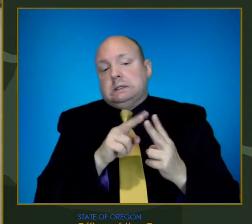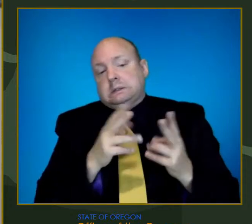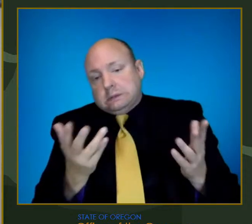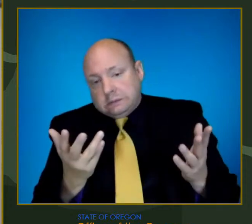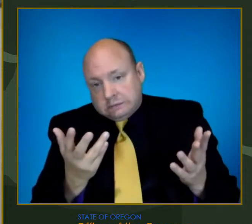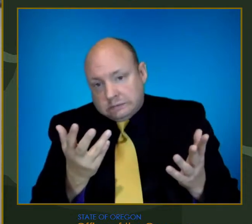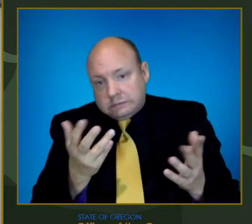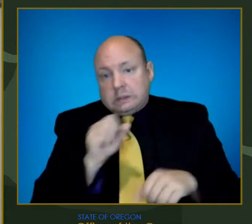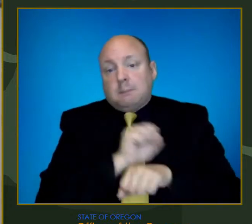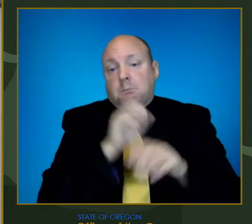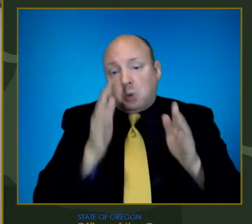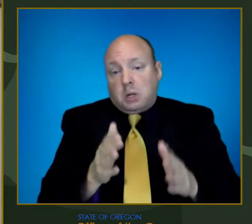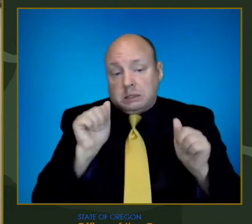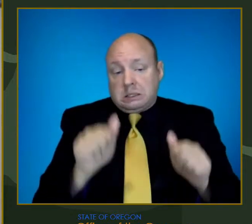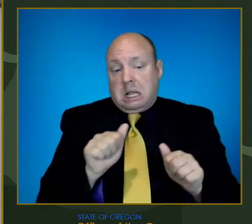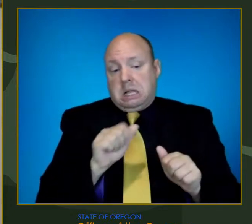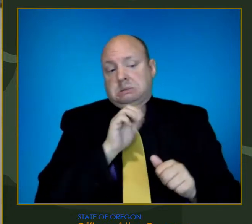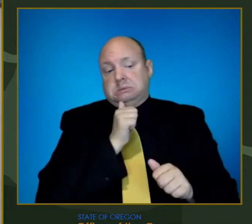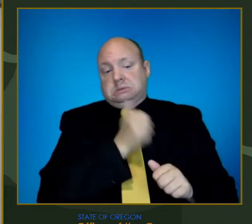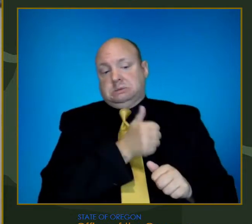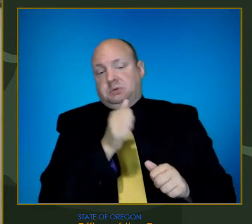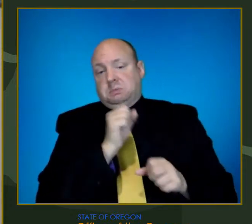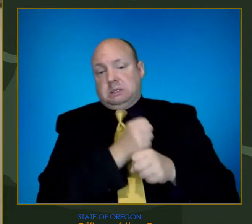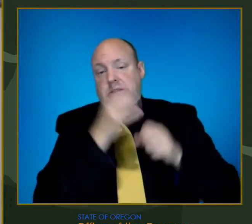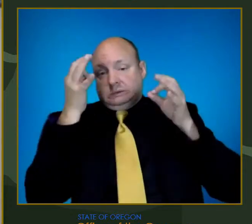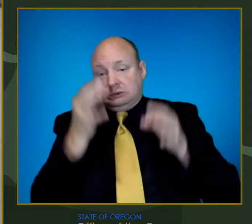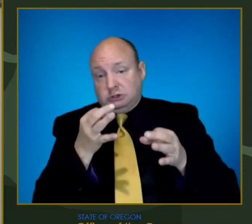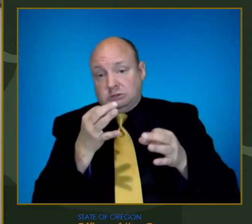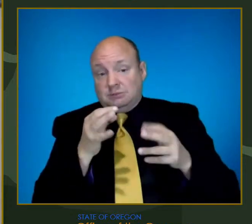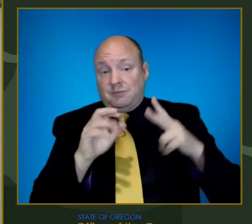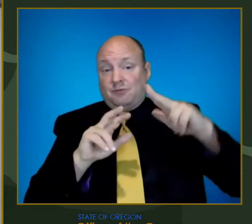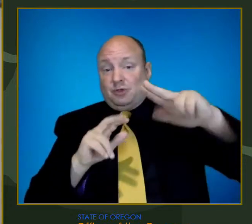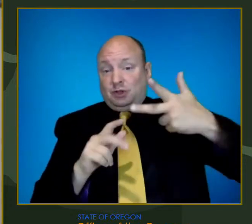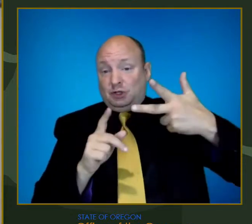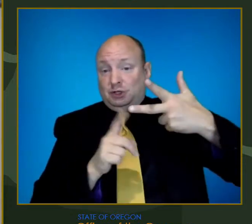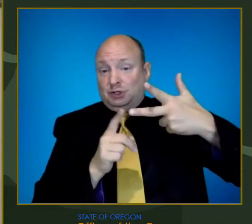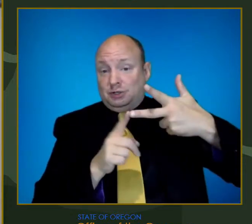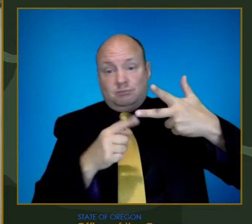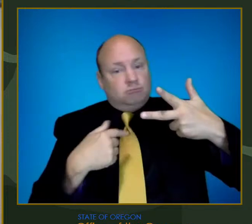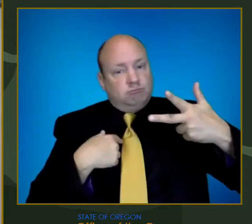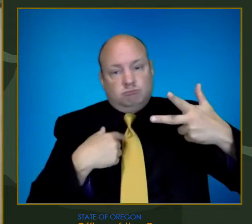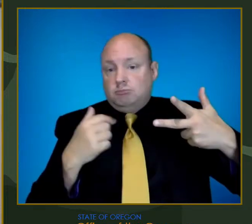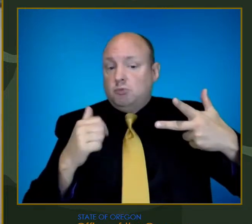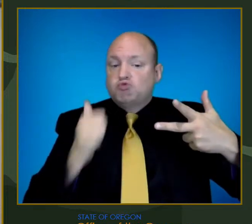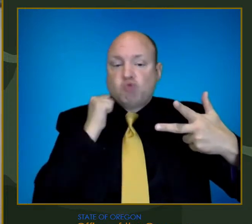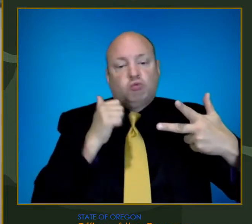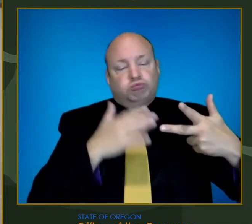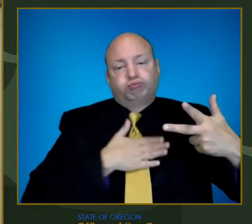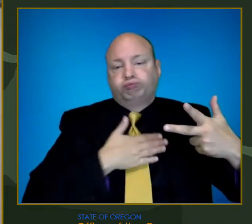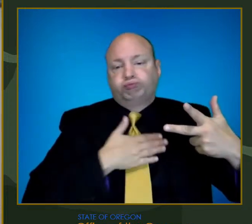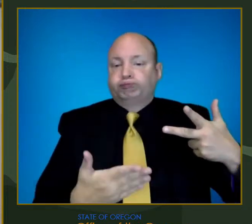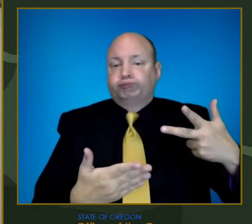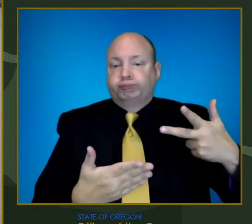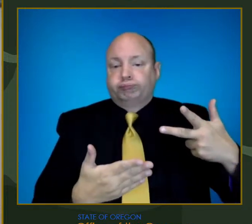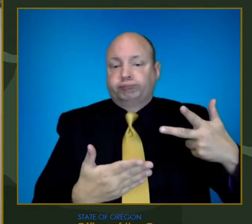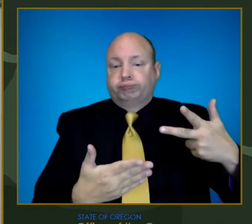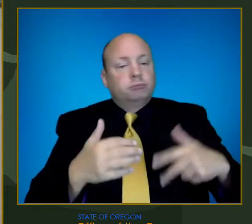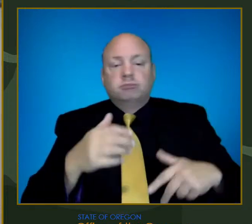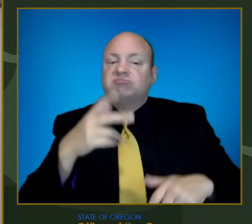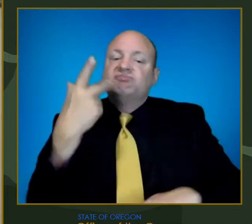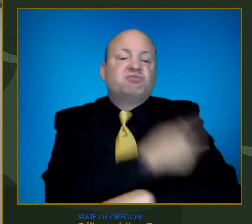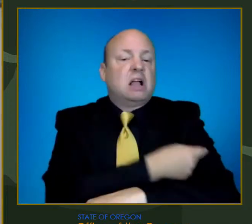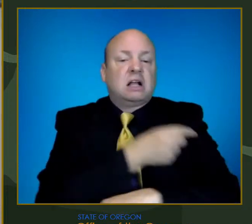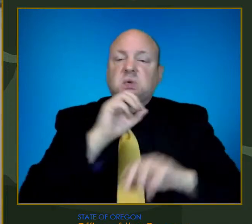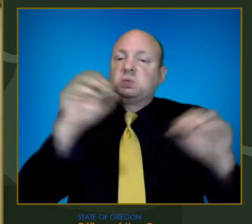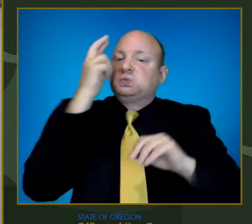And the third option is, if they are not willing to get vaccinated, is unfortunately termination. In terms of other employers, they'll have